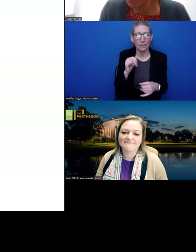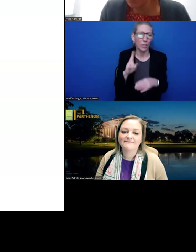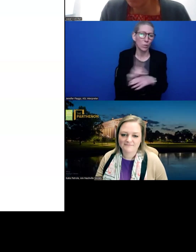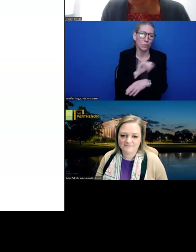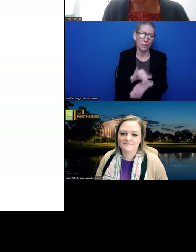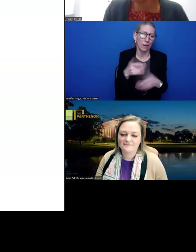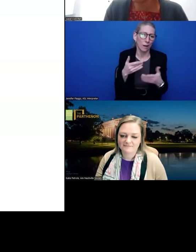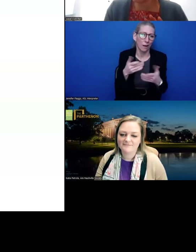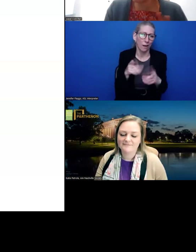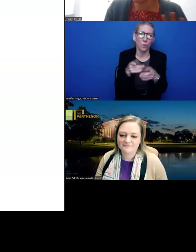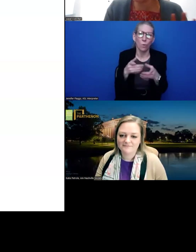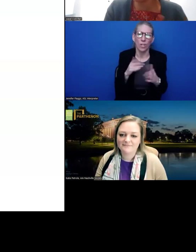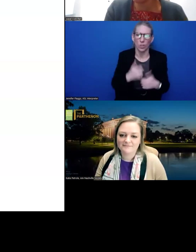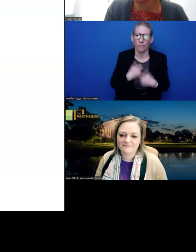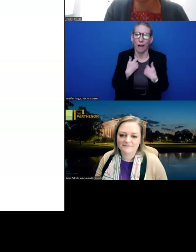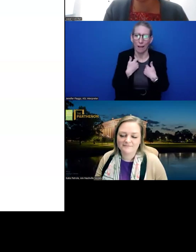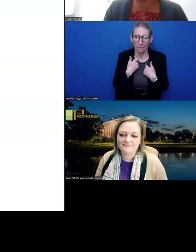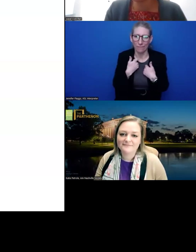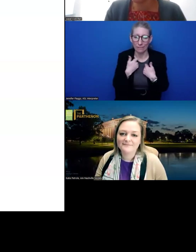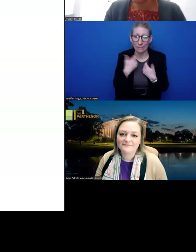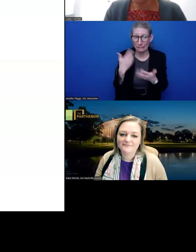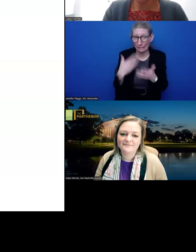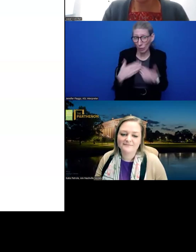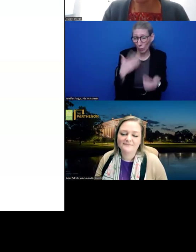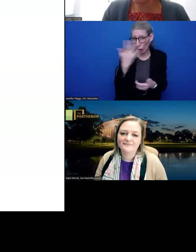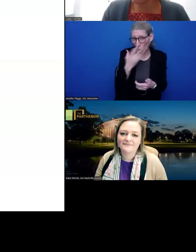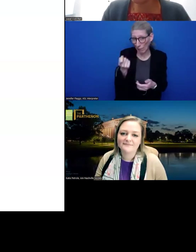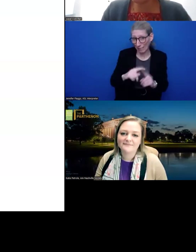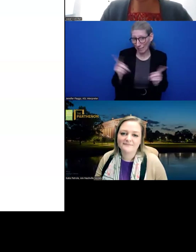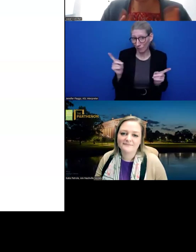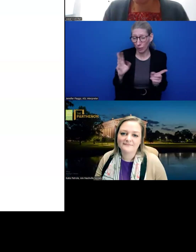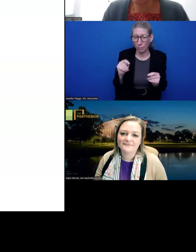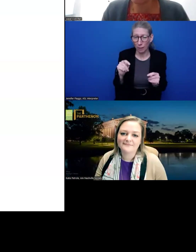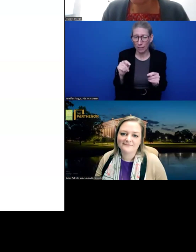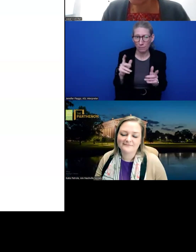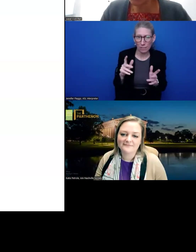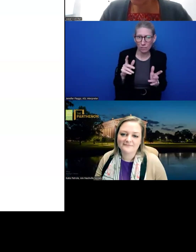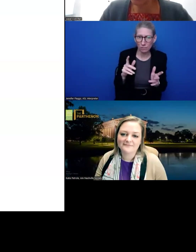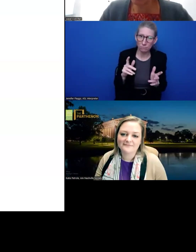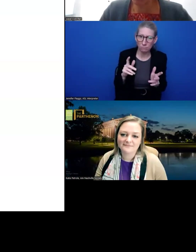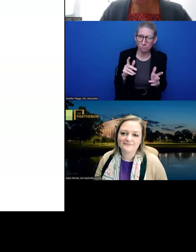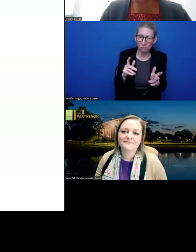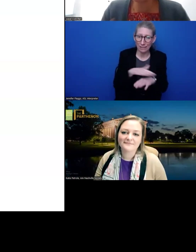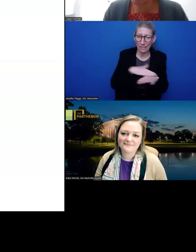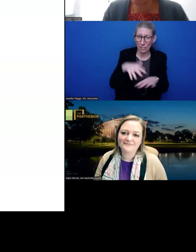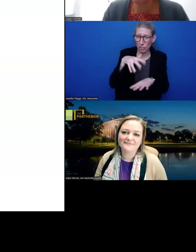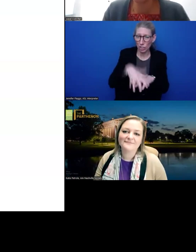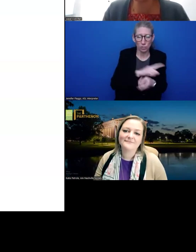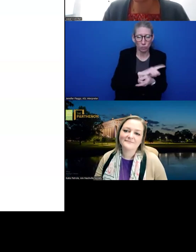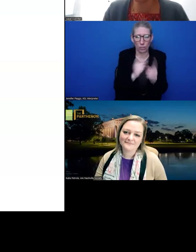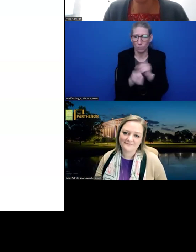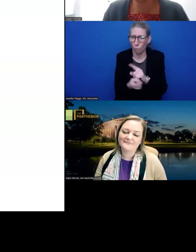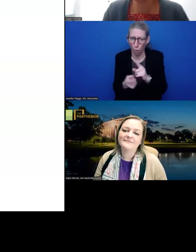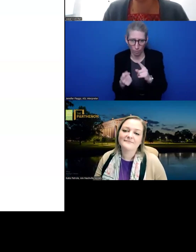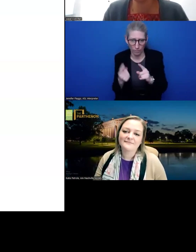survive, even though it were look a little bit different. But I think it's transformed. The indigenous people transform